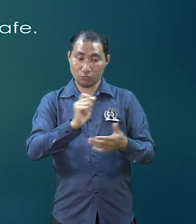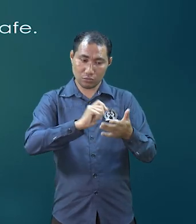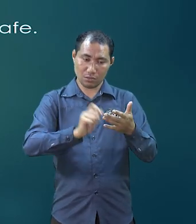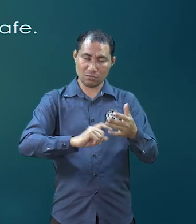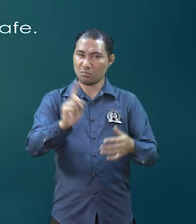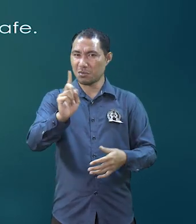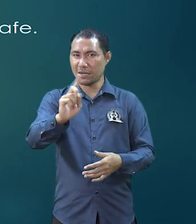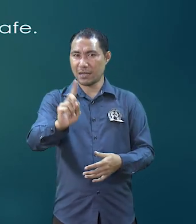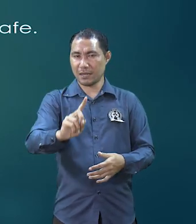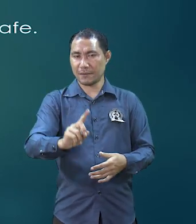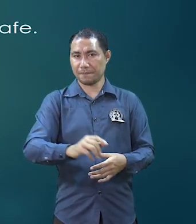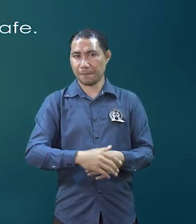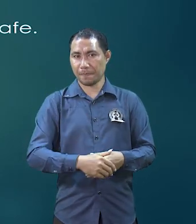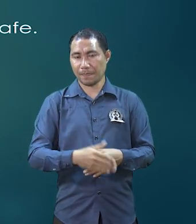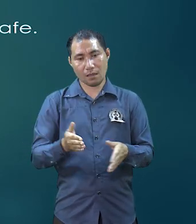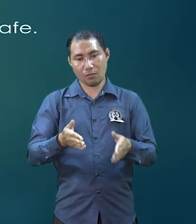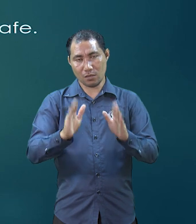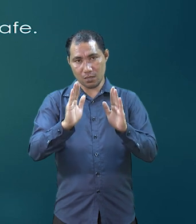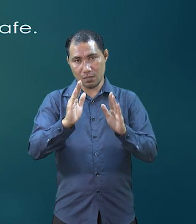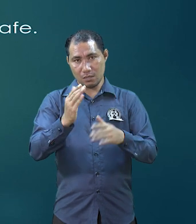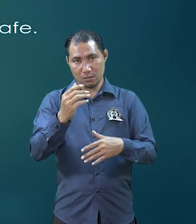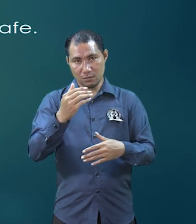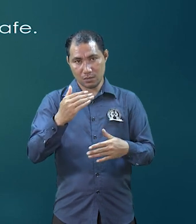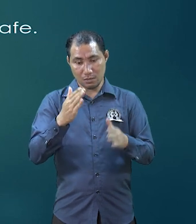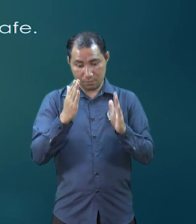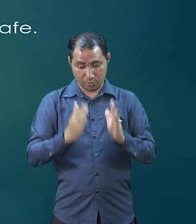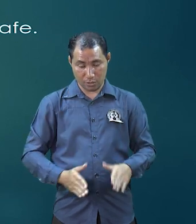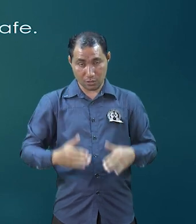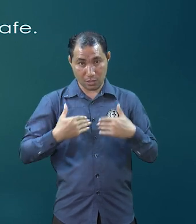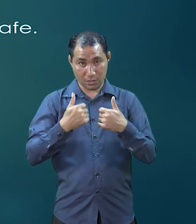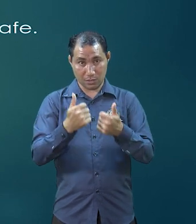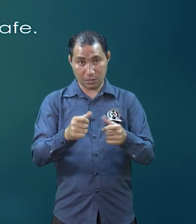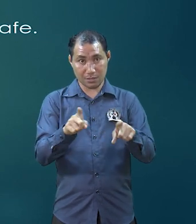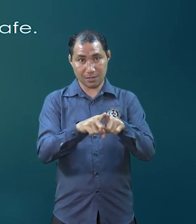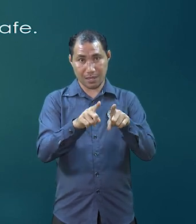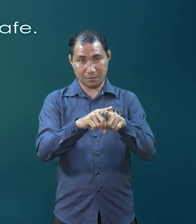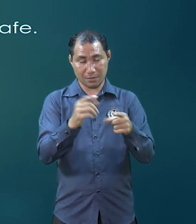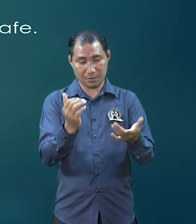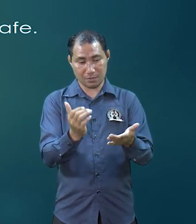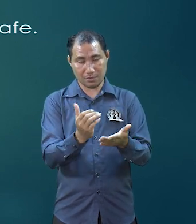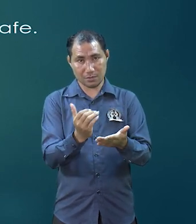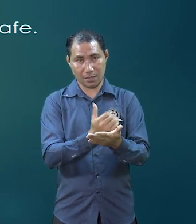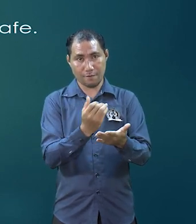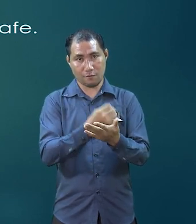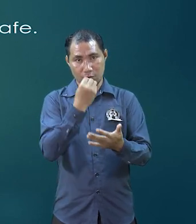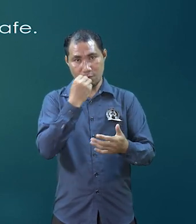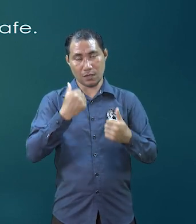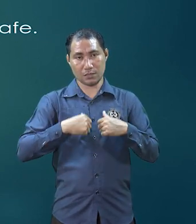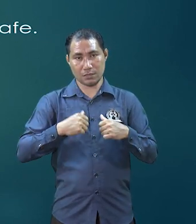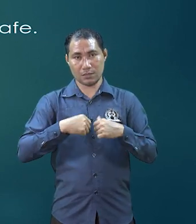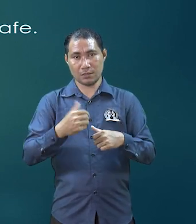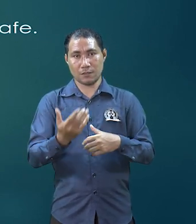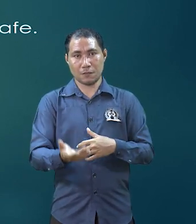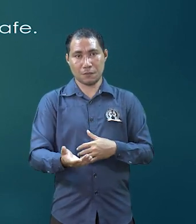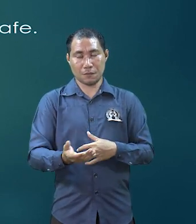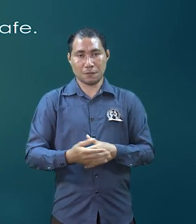any of the appropriate personal hygiene and basic safe food practices.